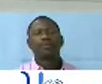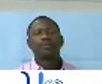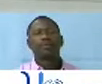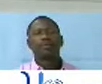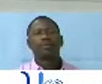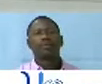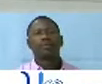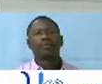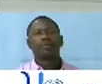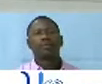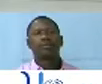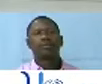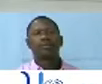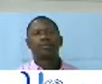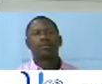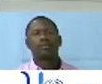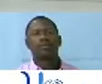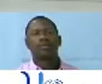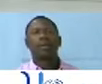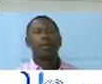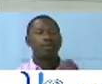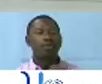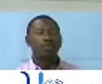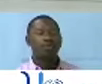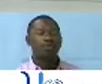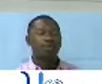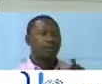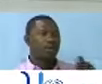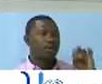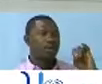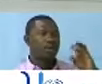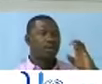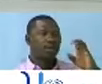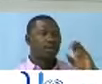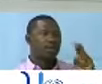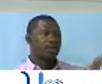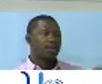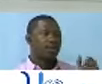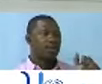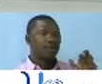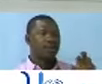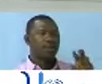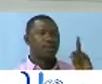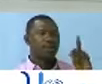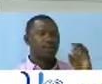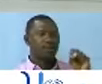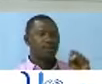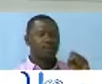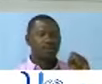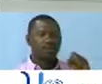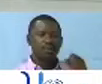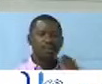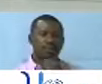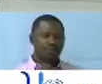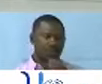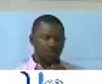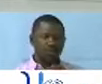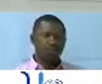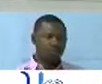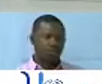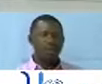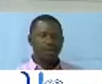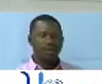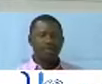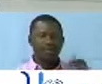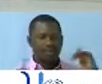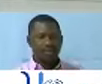Because of Richard's case, we had a meeting as a bar. We planned a